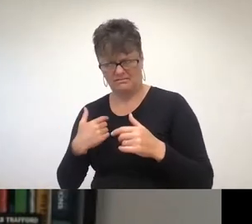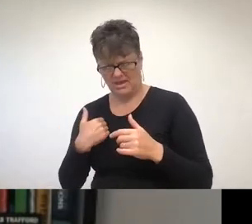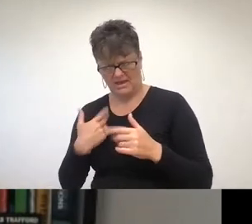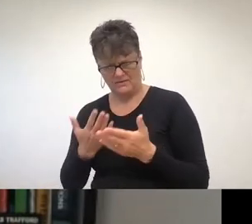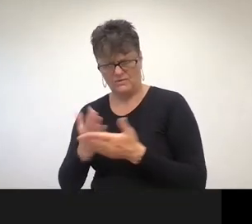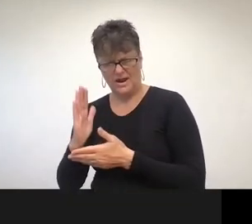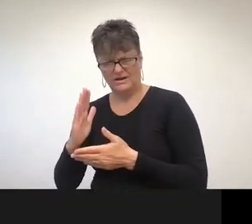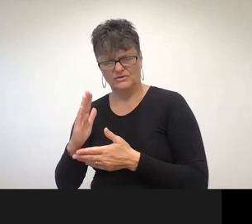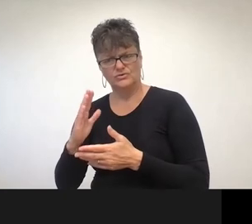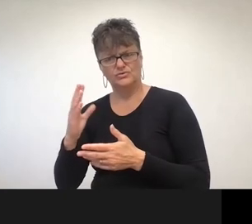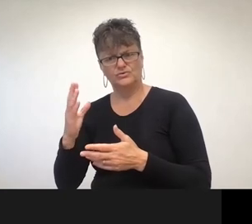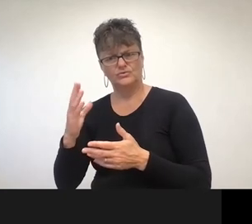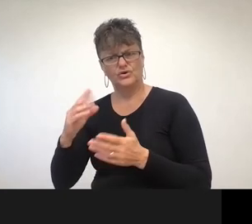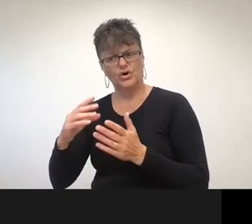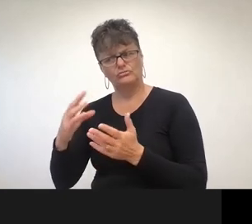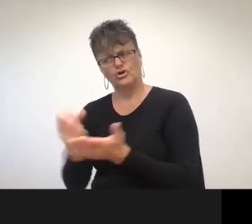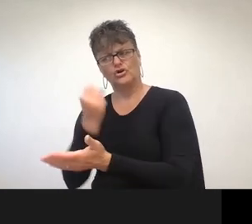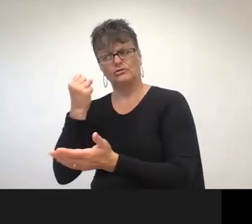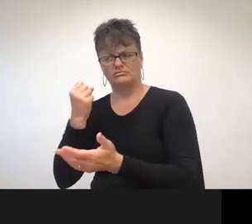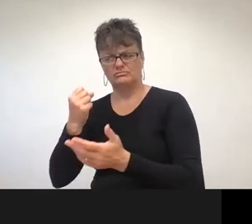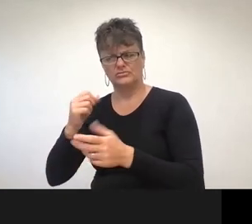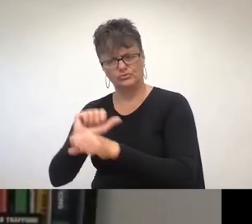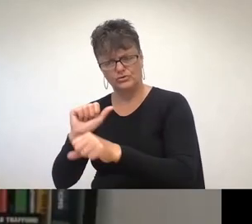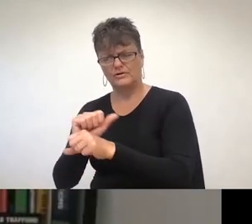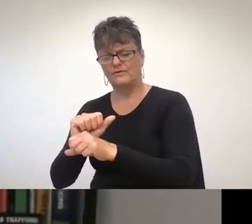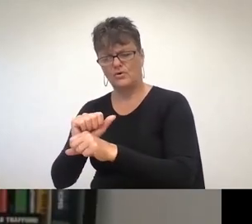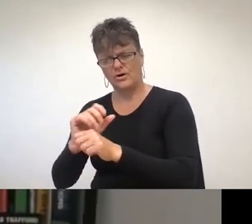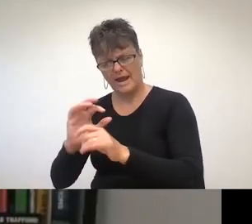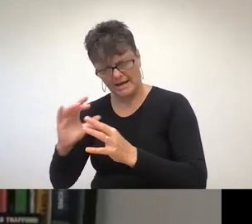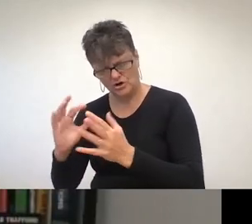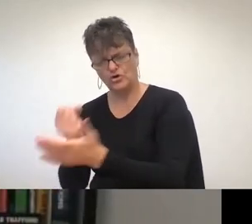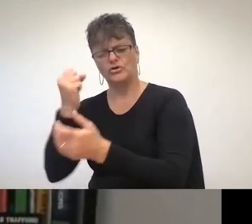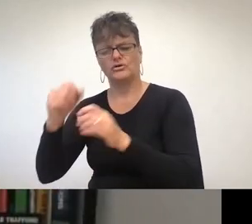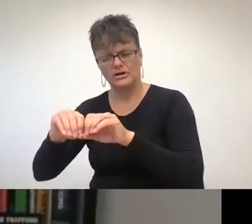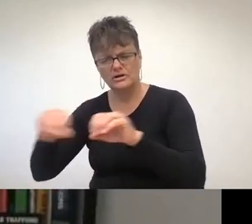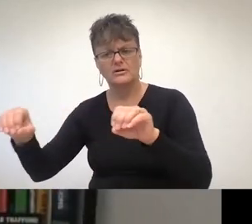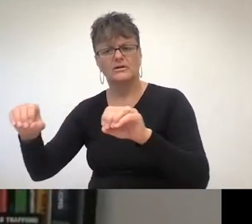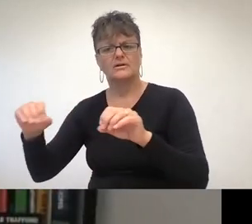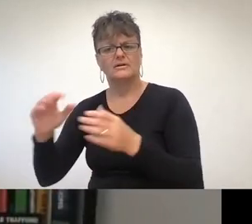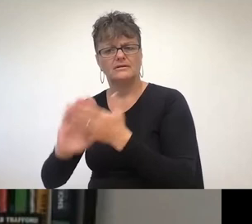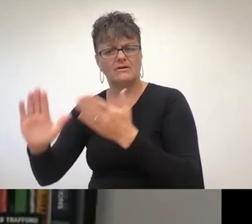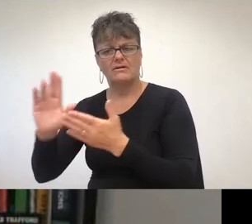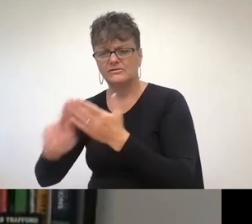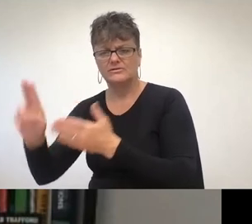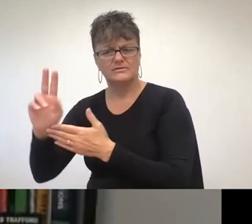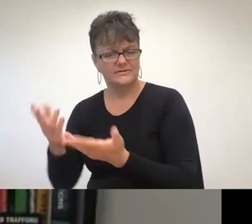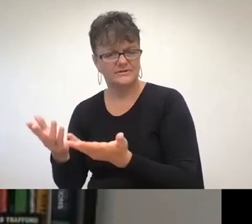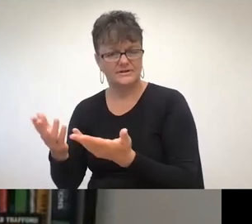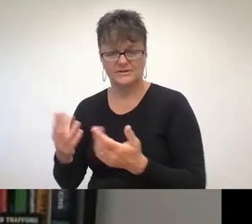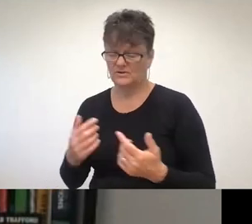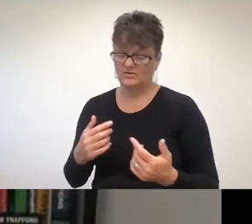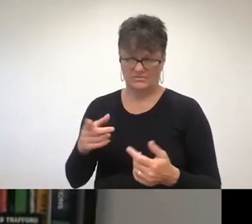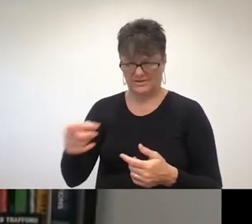college credential? No, it does not. These students are trying to make that better life for themselves. And I am a firm believer in the importance